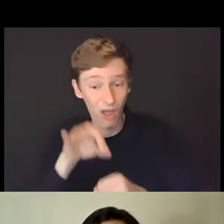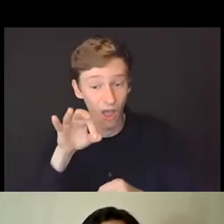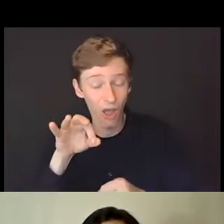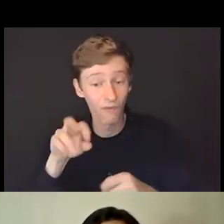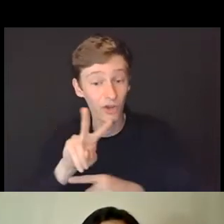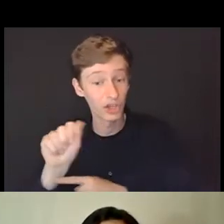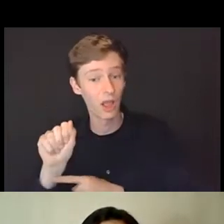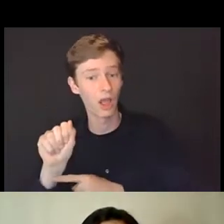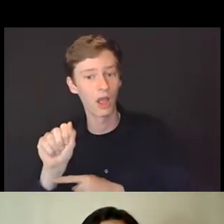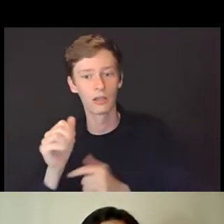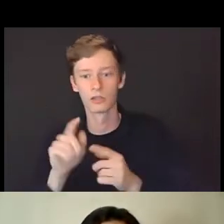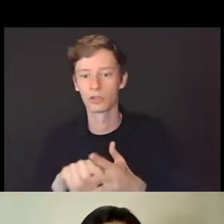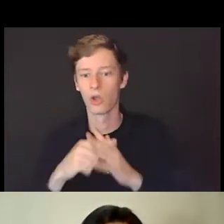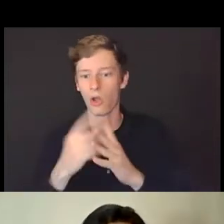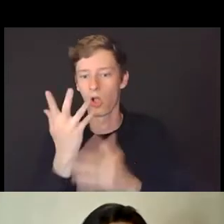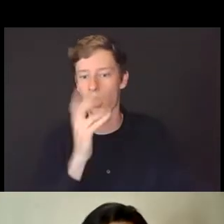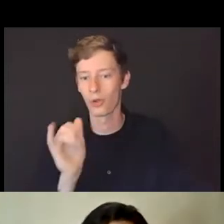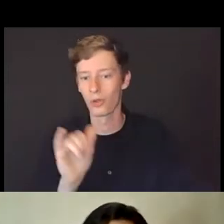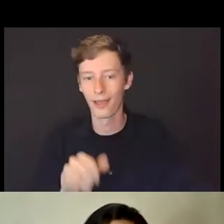Florida.